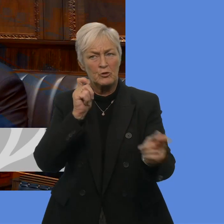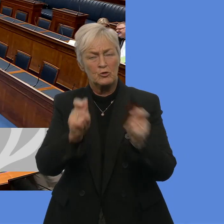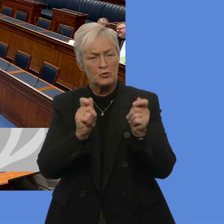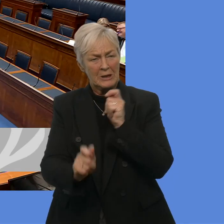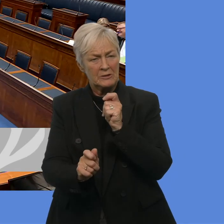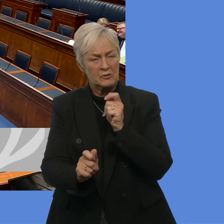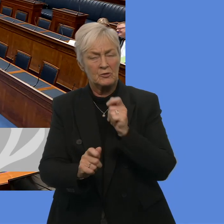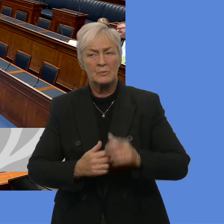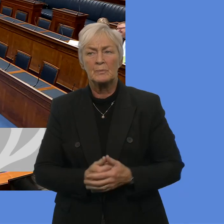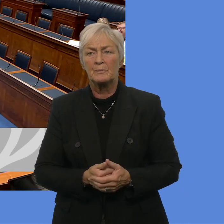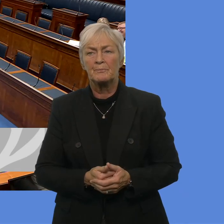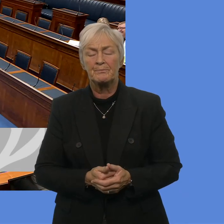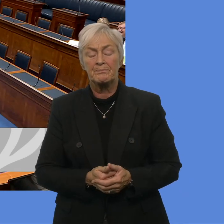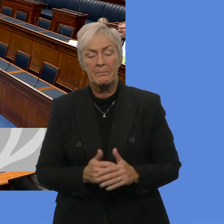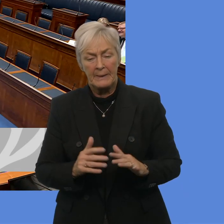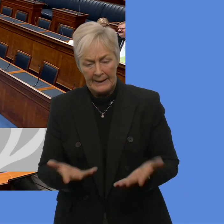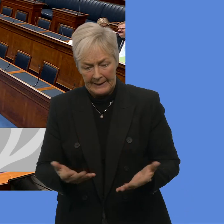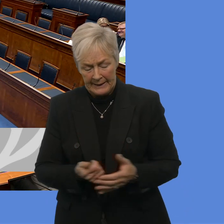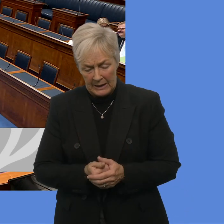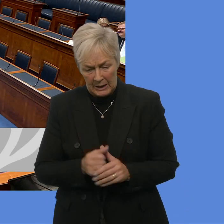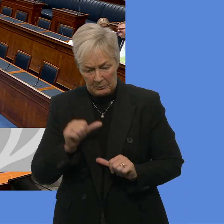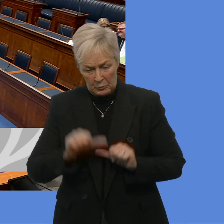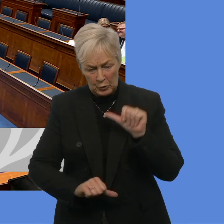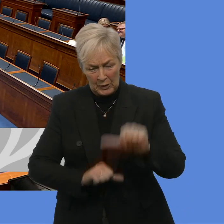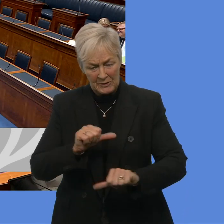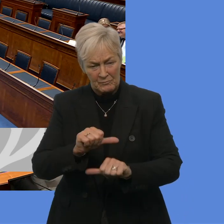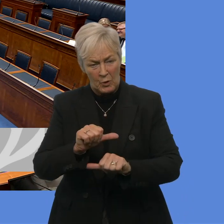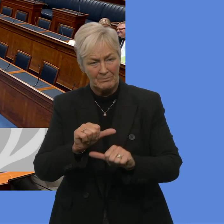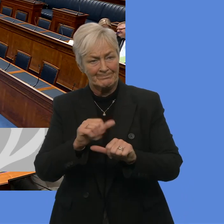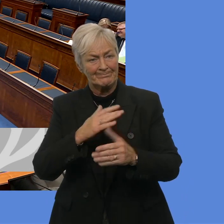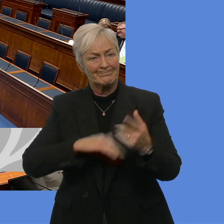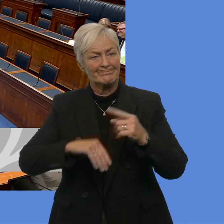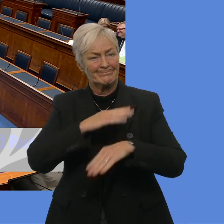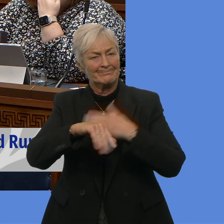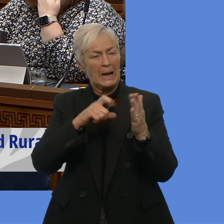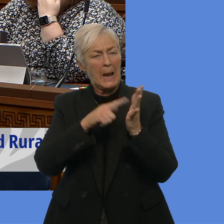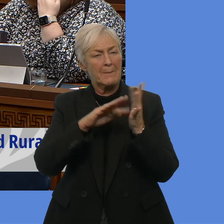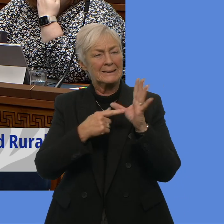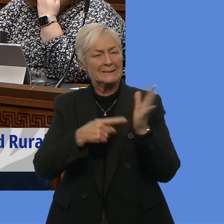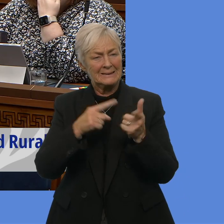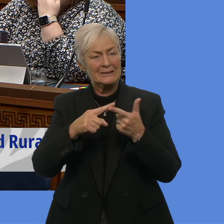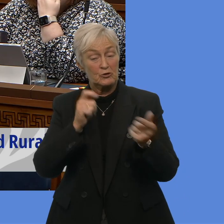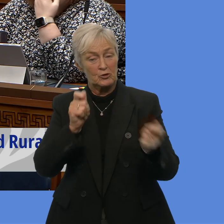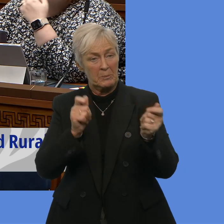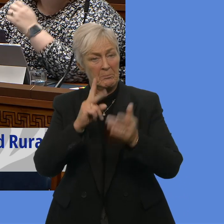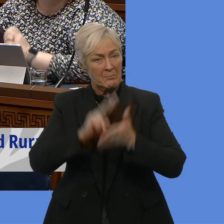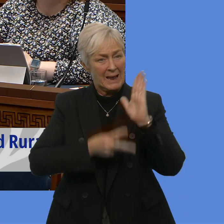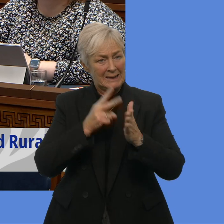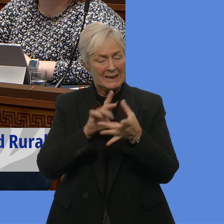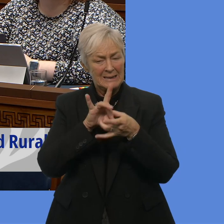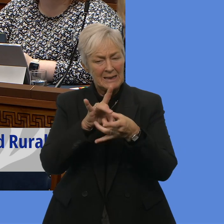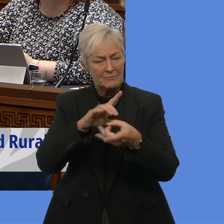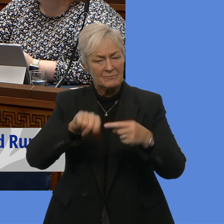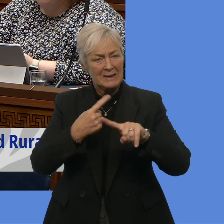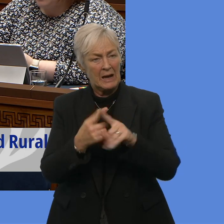Sir. So we are progressing the third climate adaptation plan, easy for me to say, engaging with executive colleagues